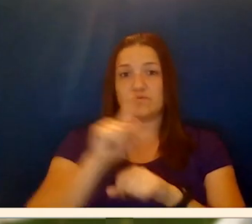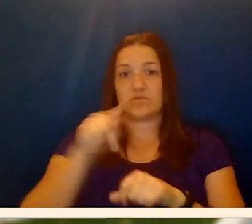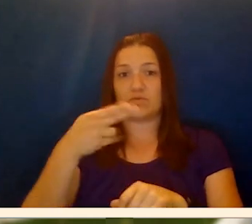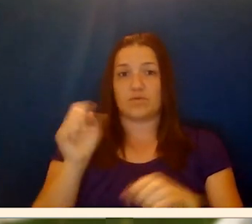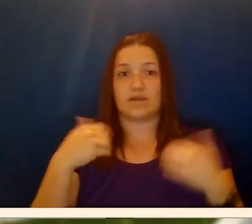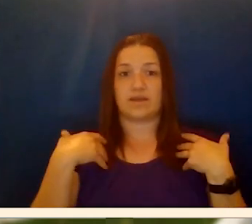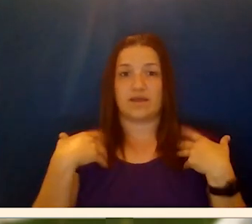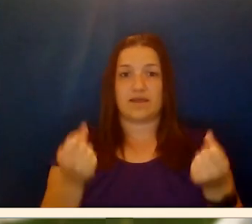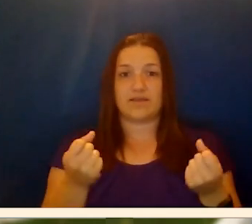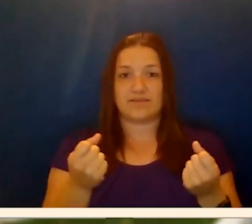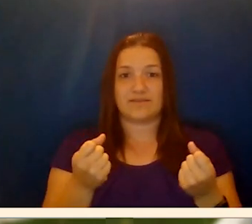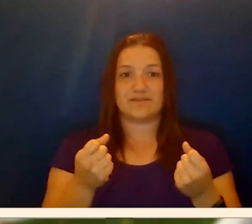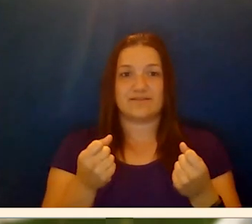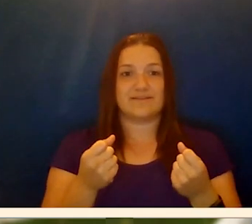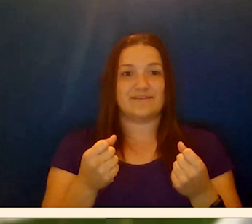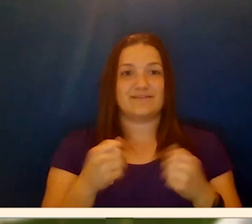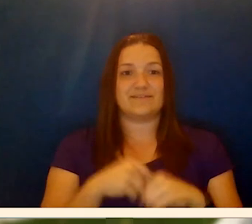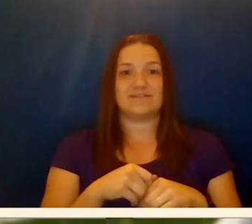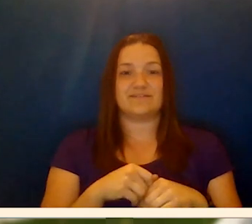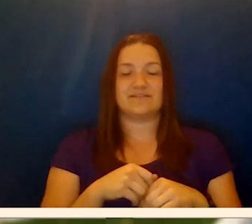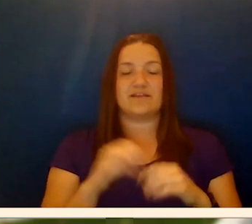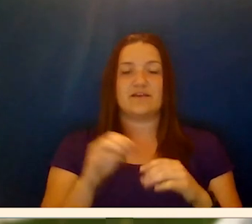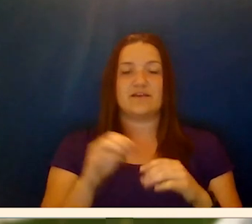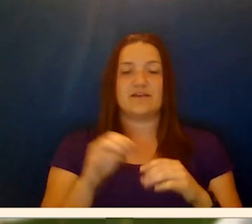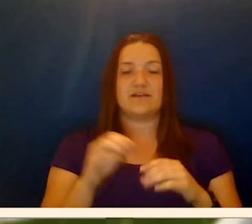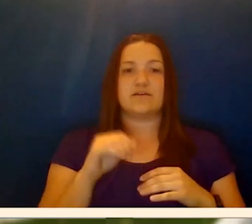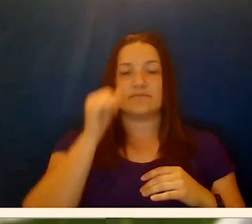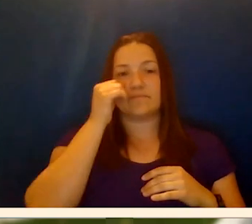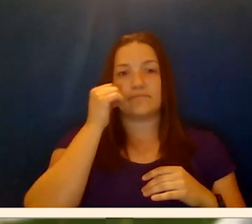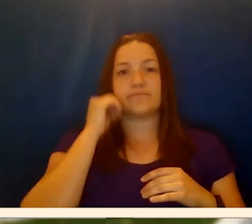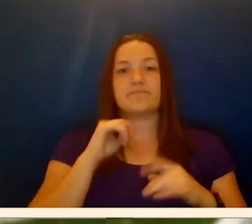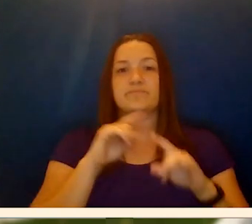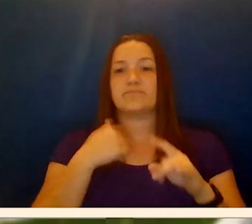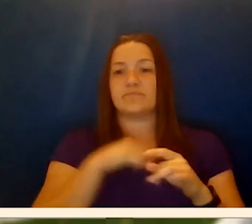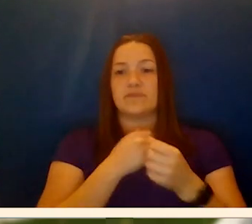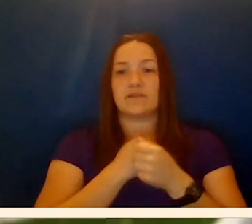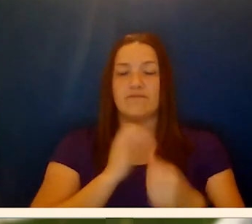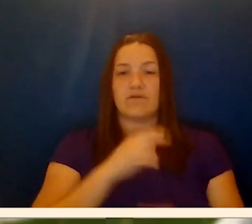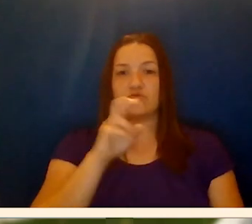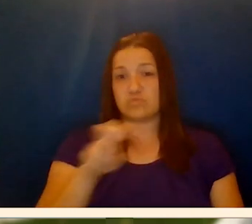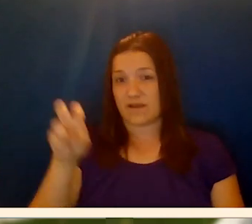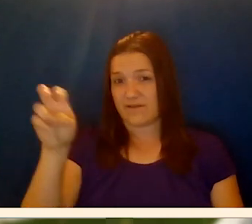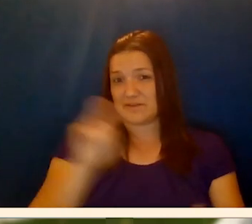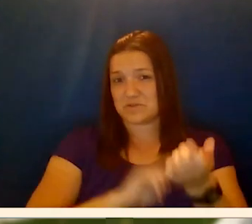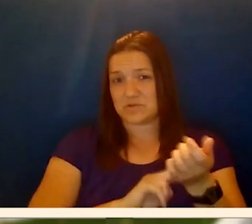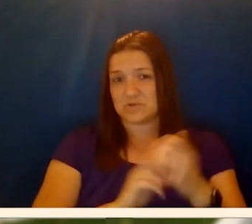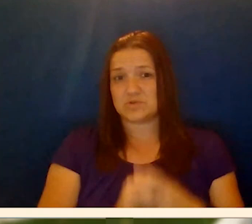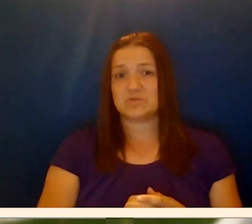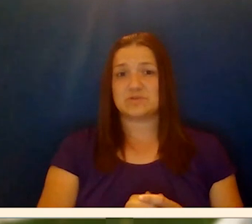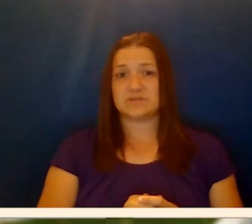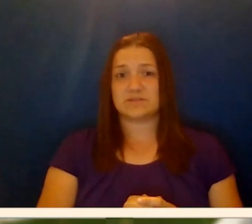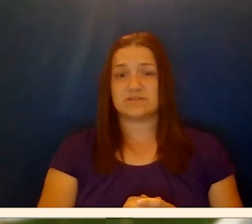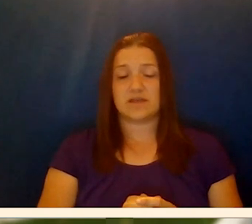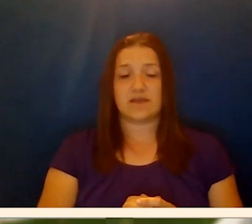for, still working on that. I know. But we love our travelers. They are an incredible